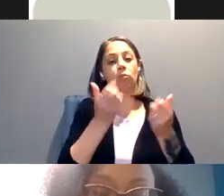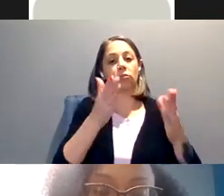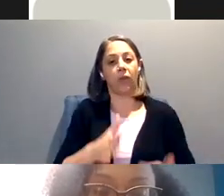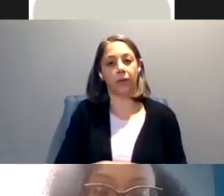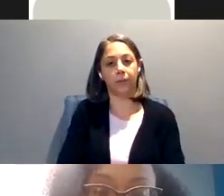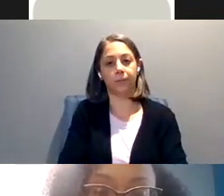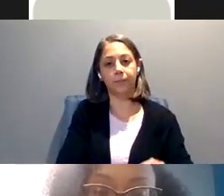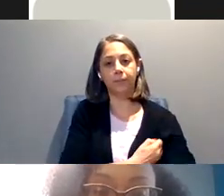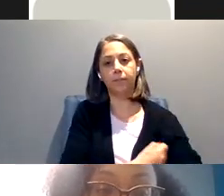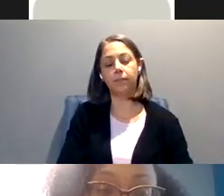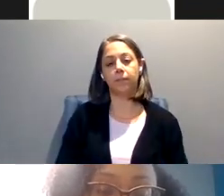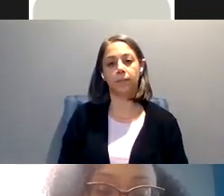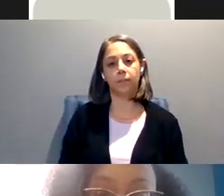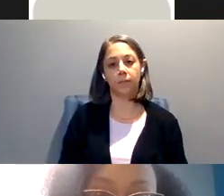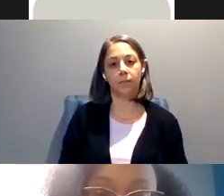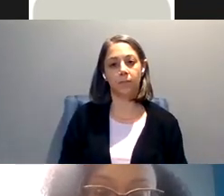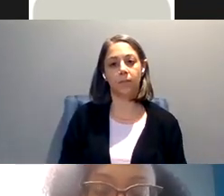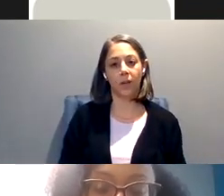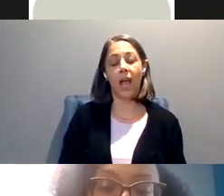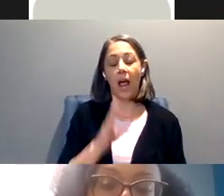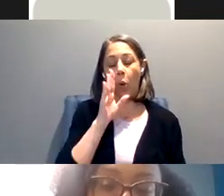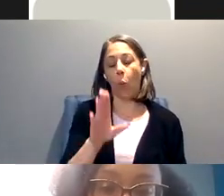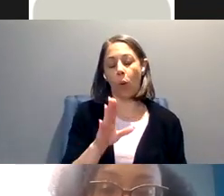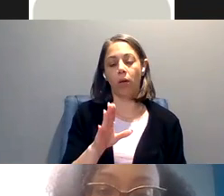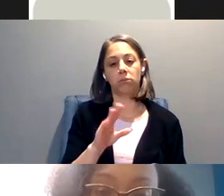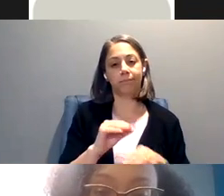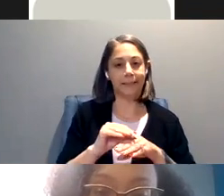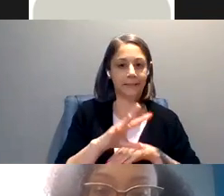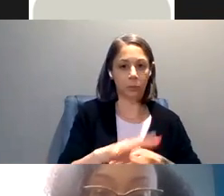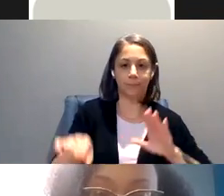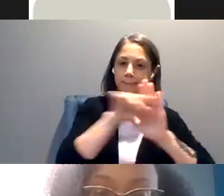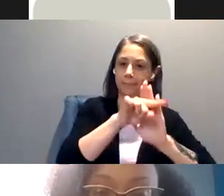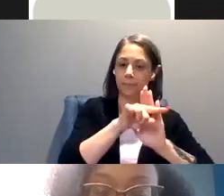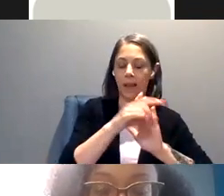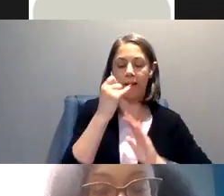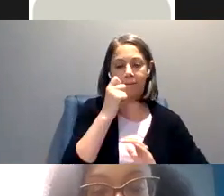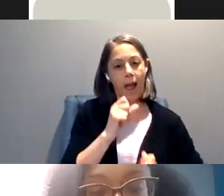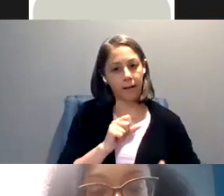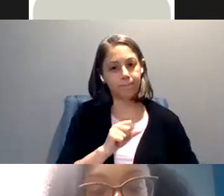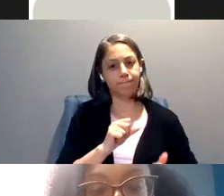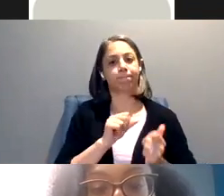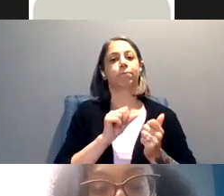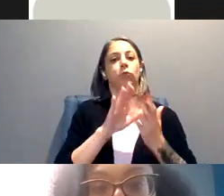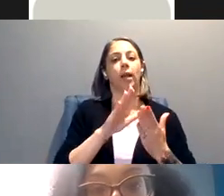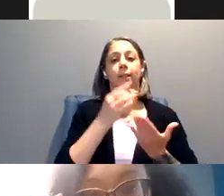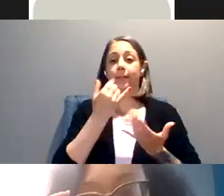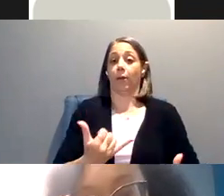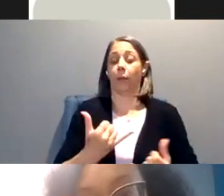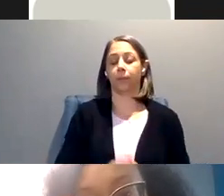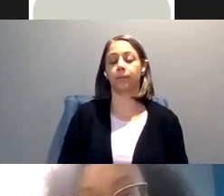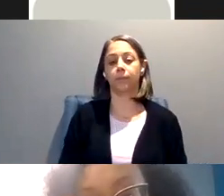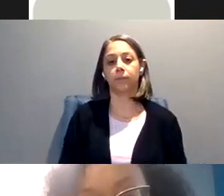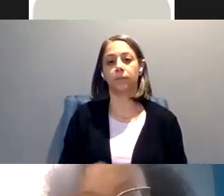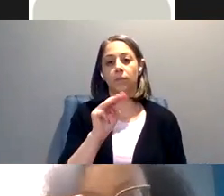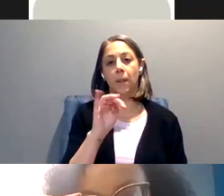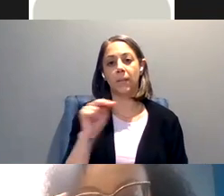exacerbate the care crisis if we don't step up and address it. So the Minnesota Department